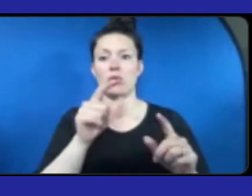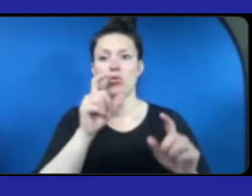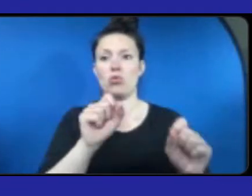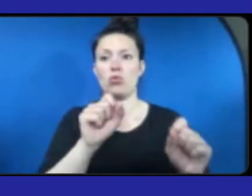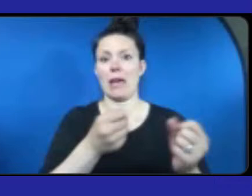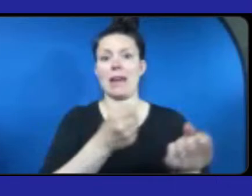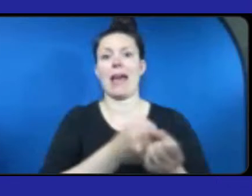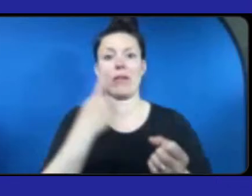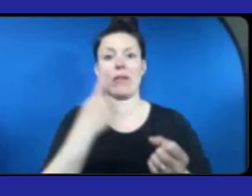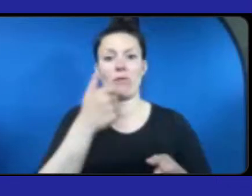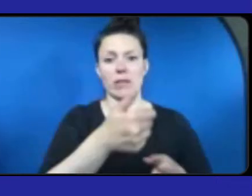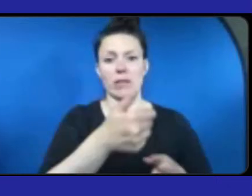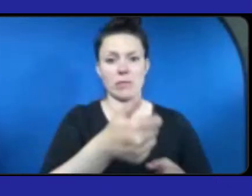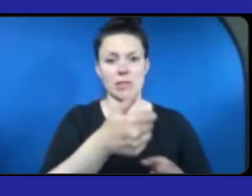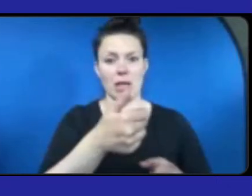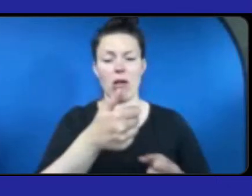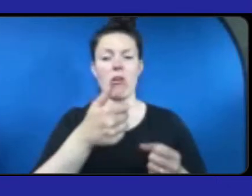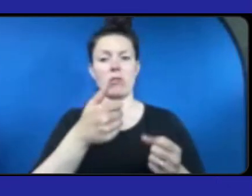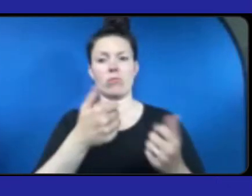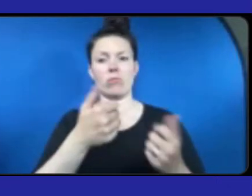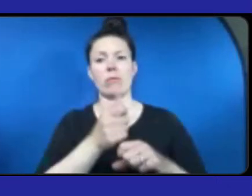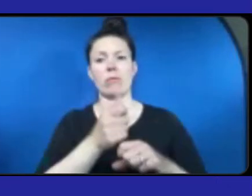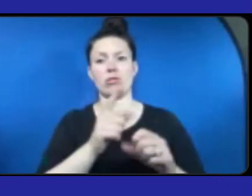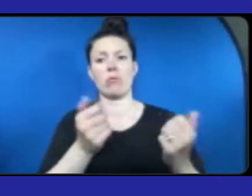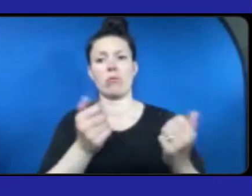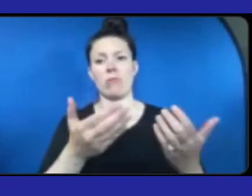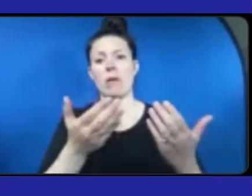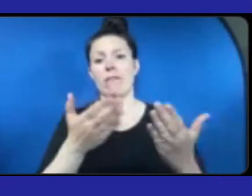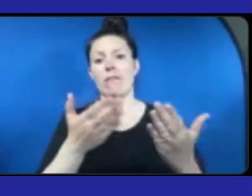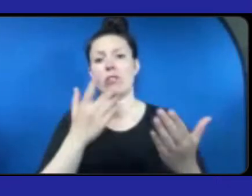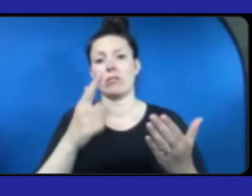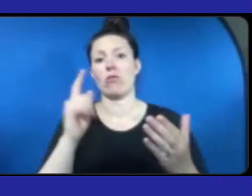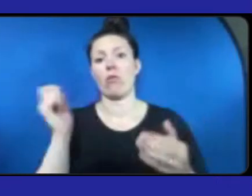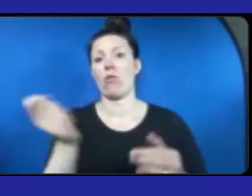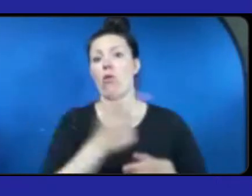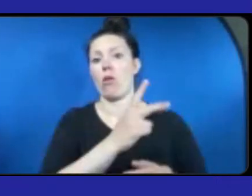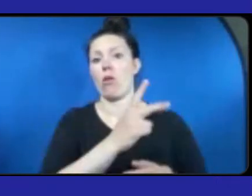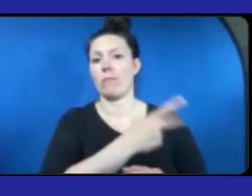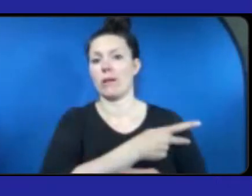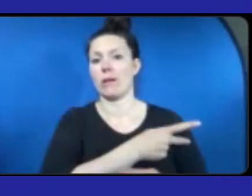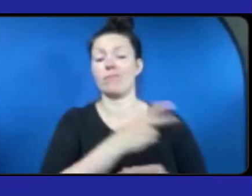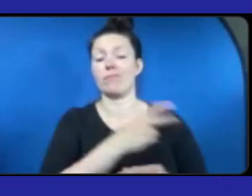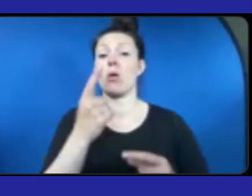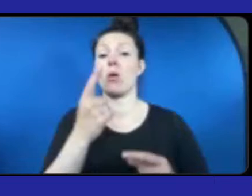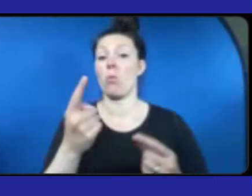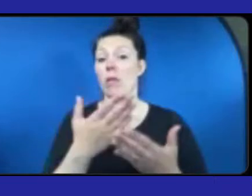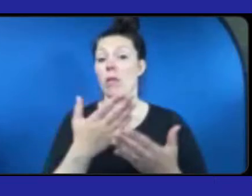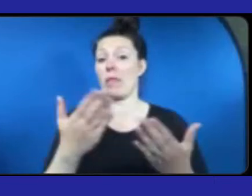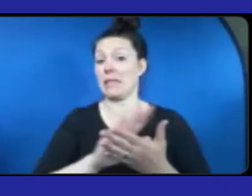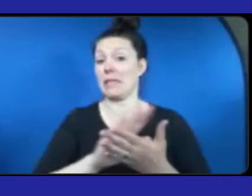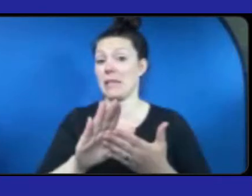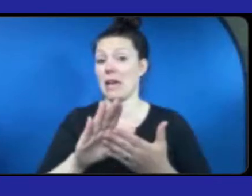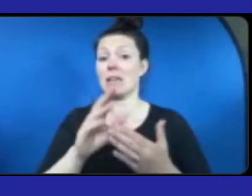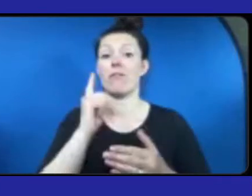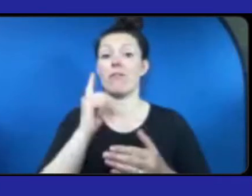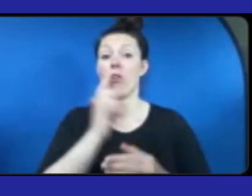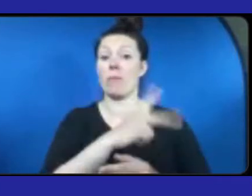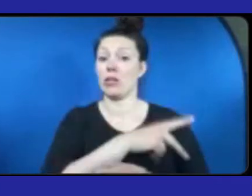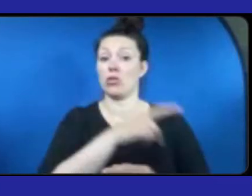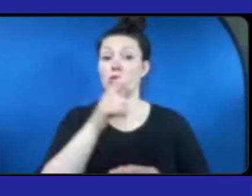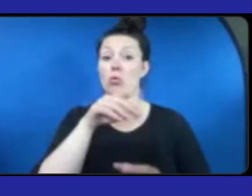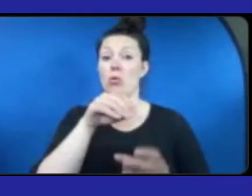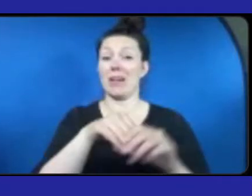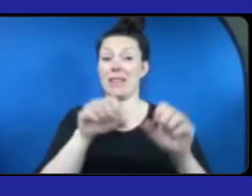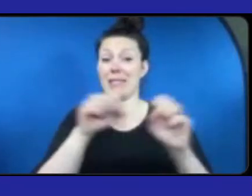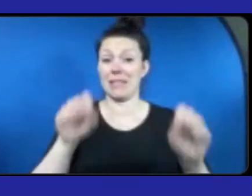out and get these services. One of the nice things that we've done for patients who are in our system is we have a great flag system. So right